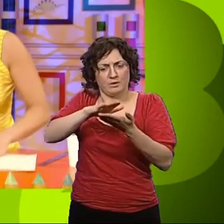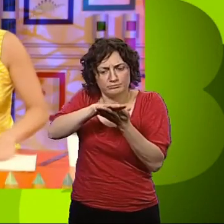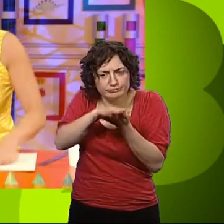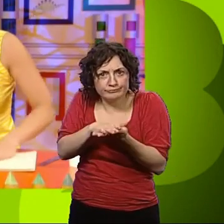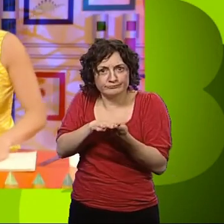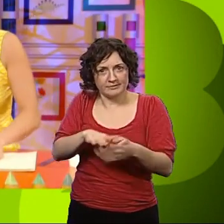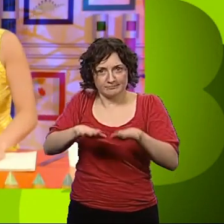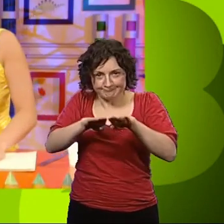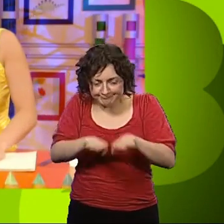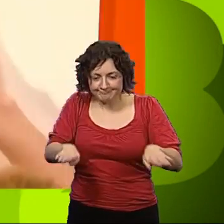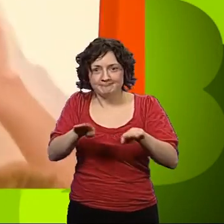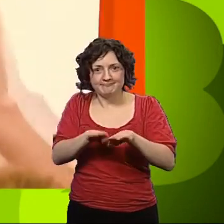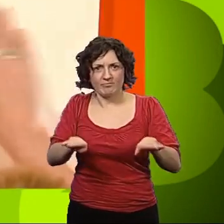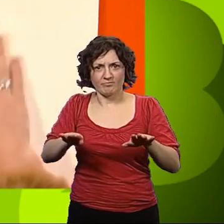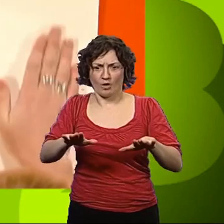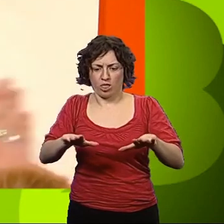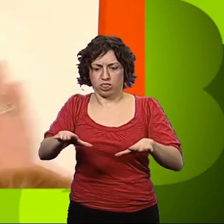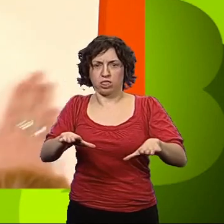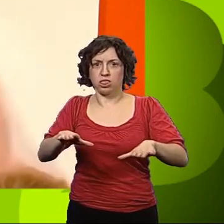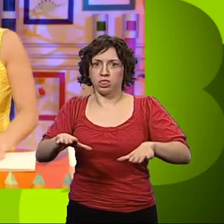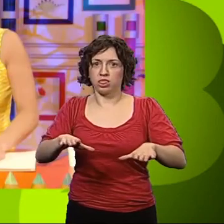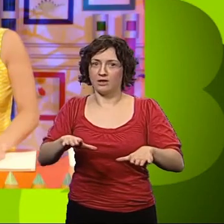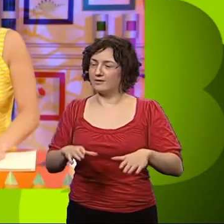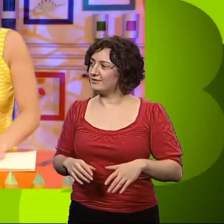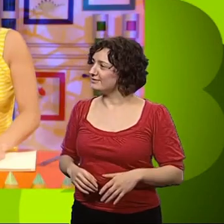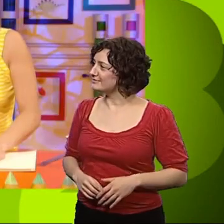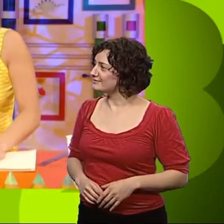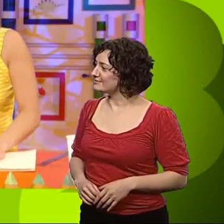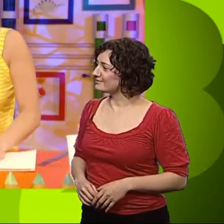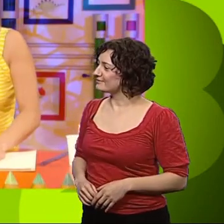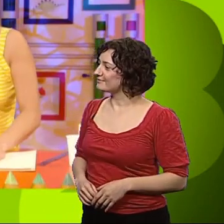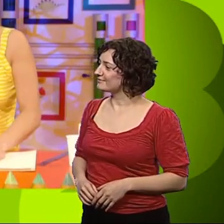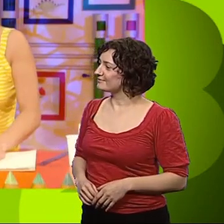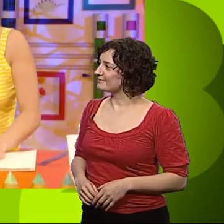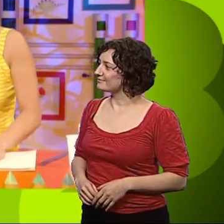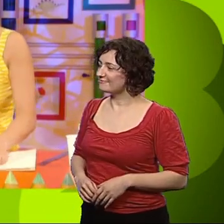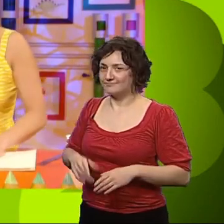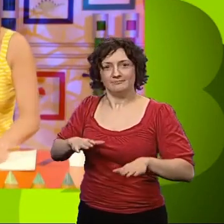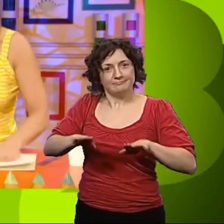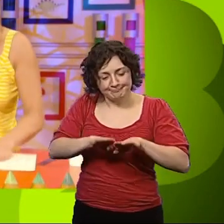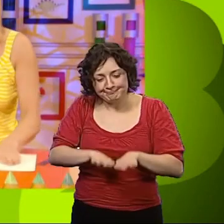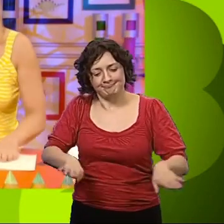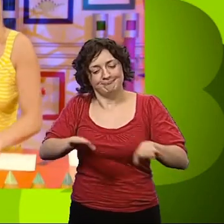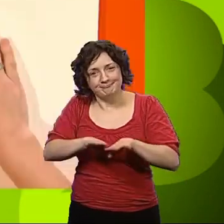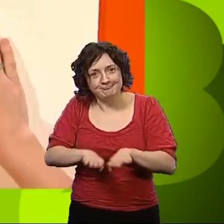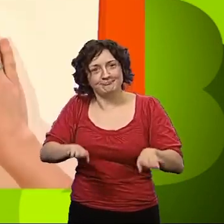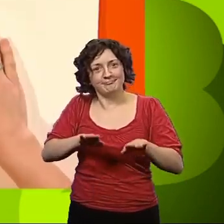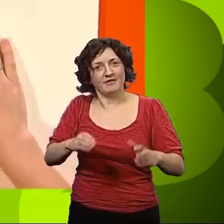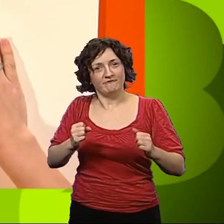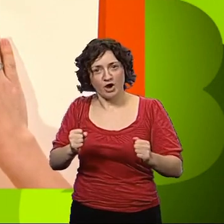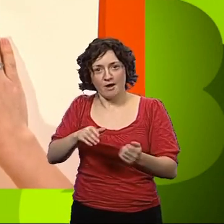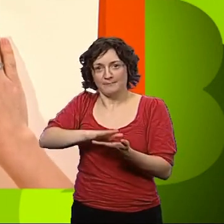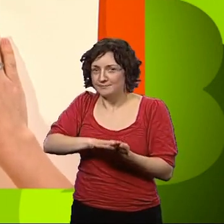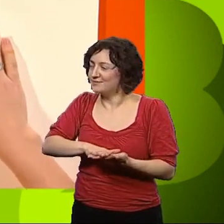paper sitting on top of the clay, because then you get a wobbly design. But press down all over so that it's printing. Moment